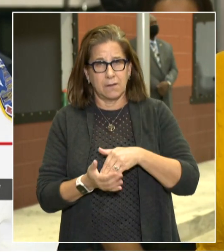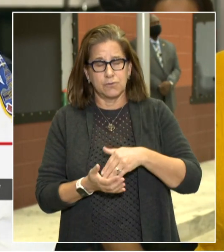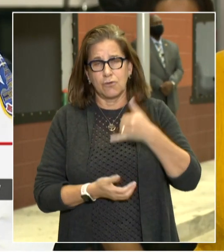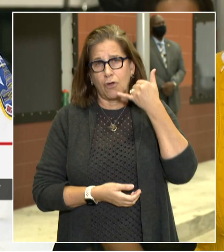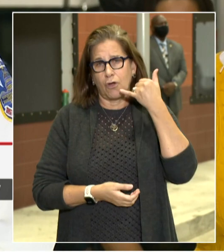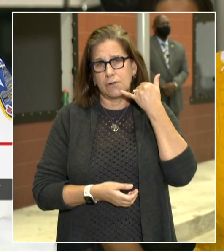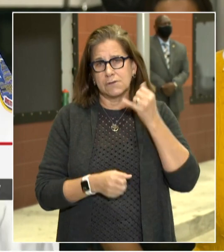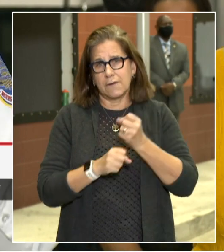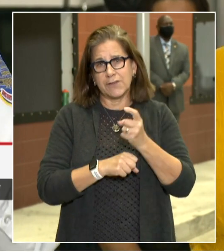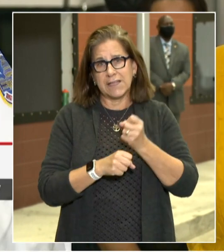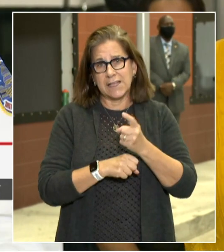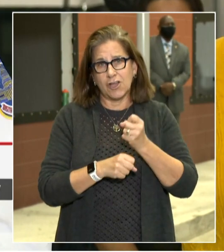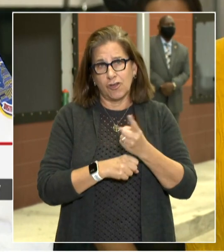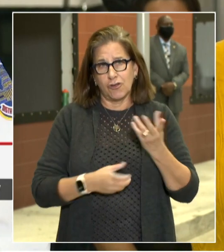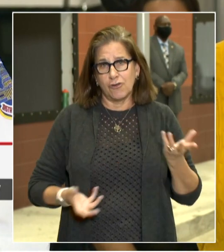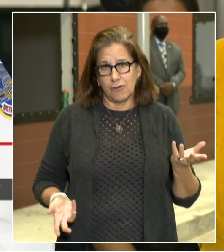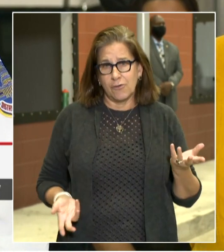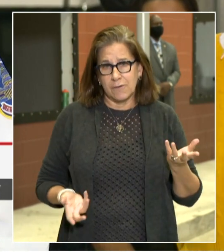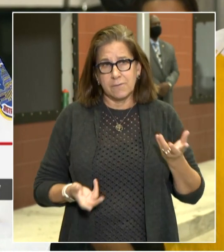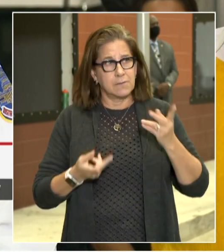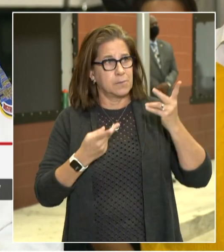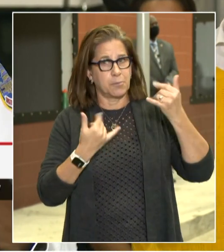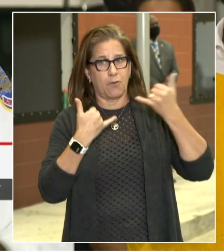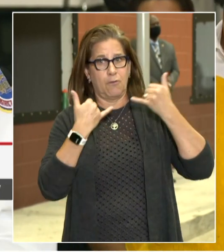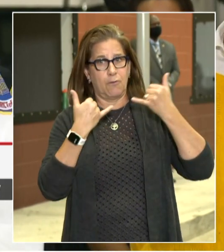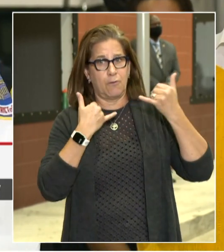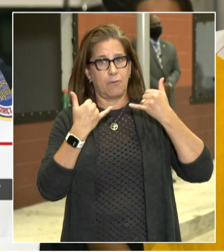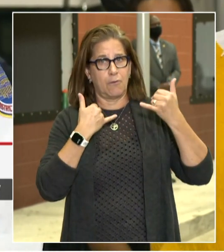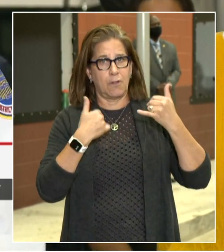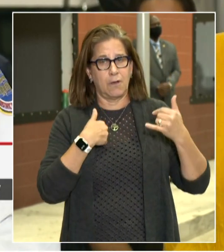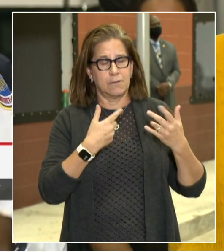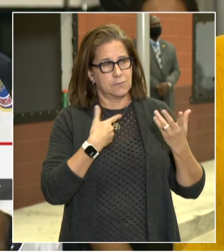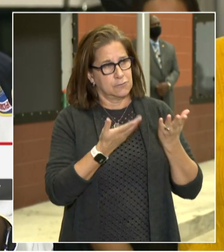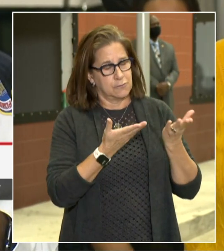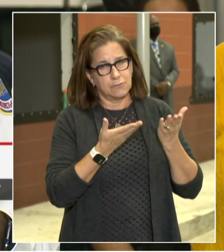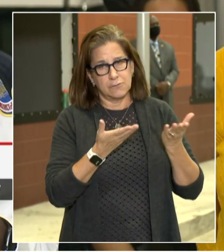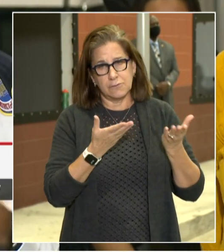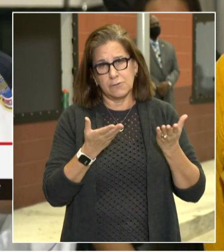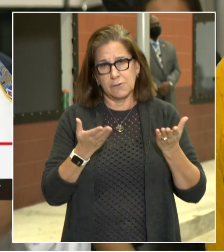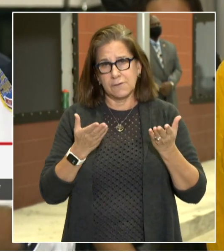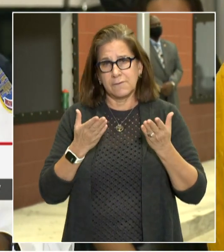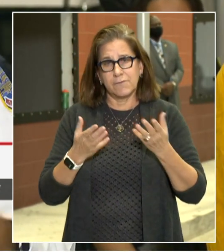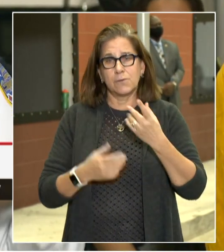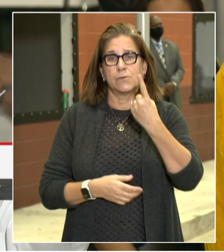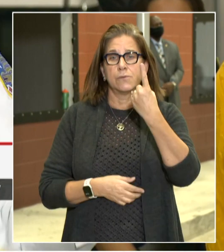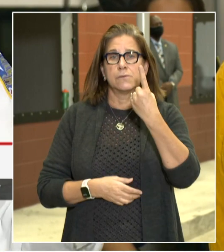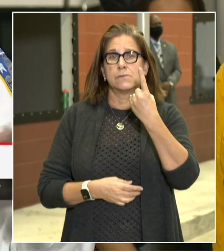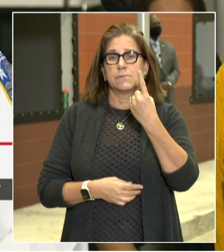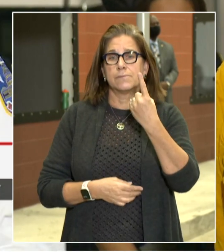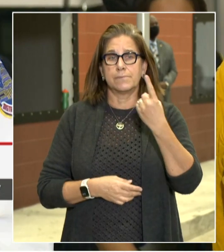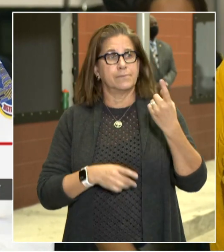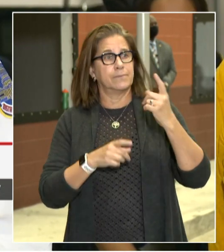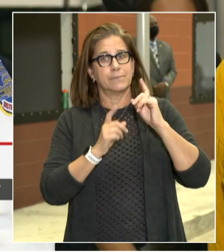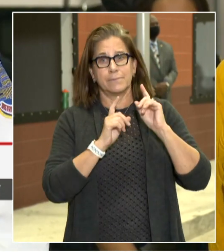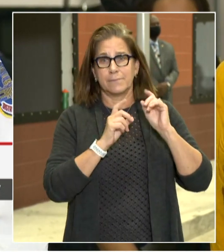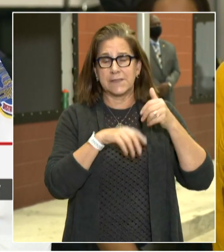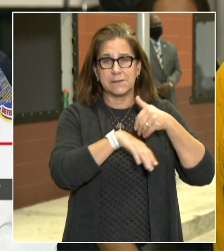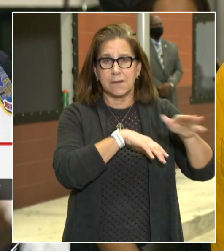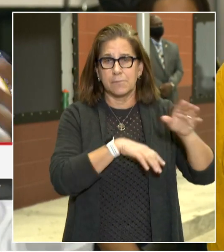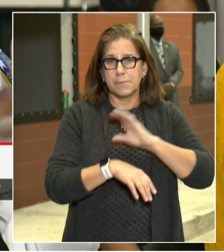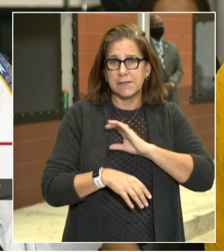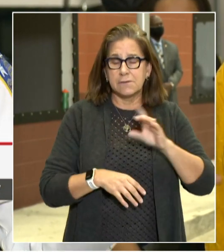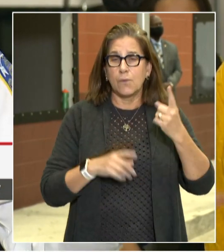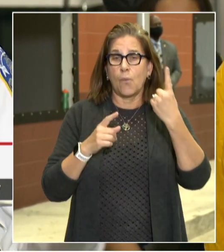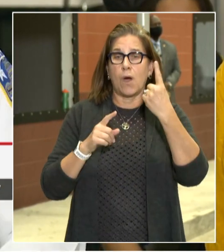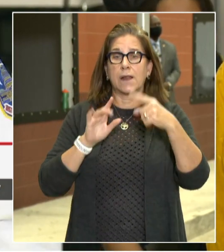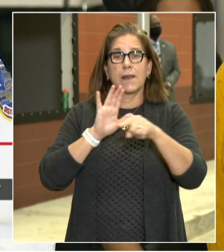great interactions, but it only takes one negative interaction to impact what this police department invests in community day in and day